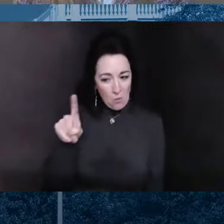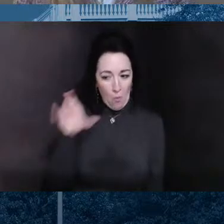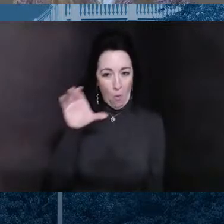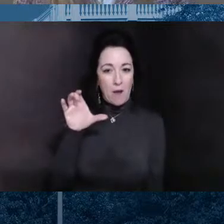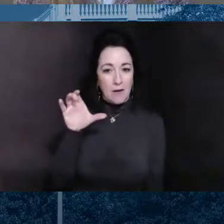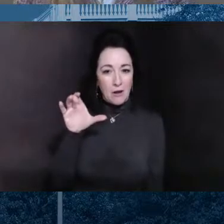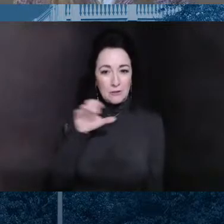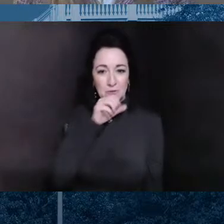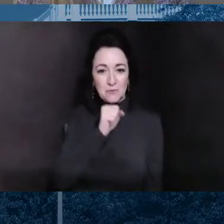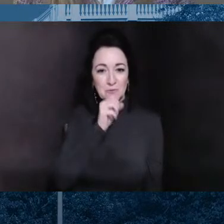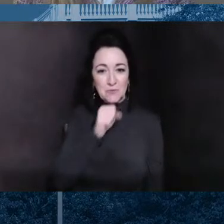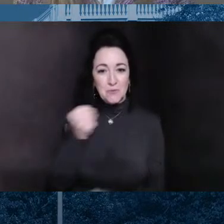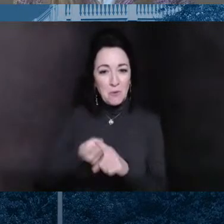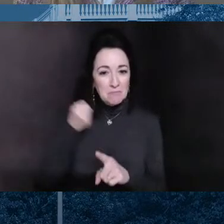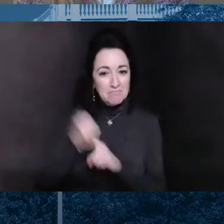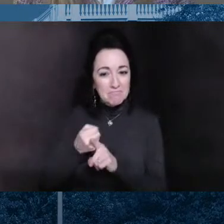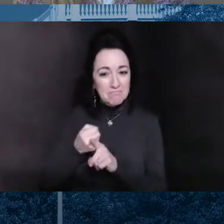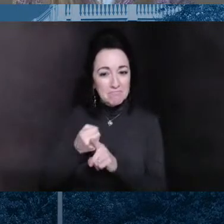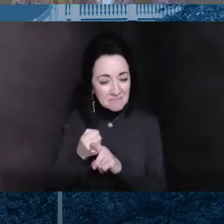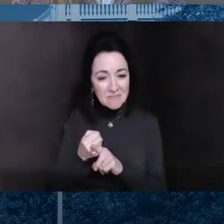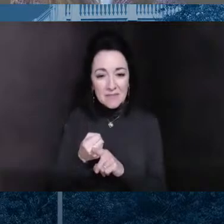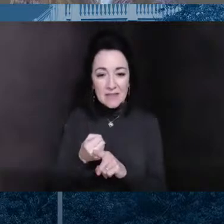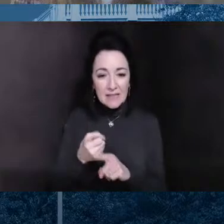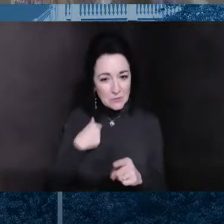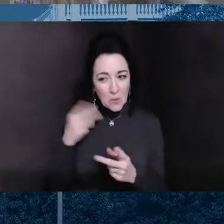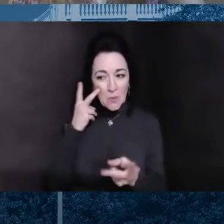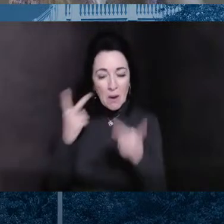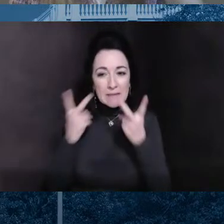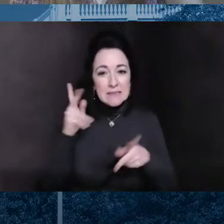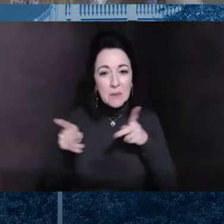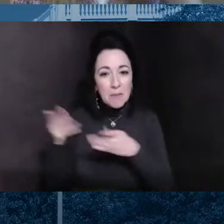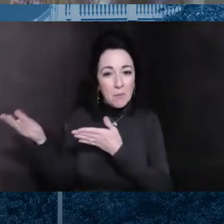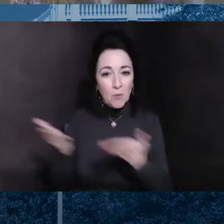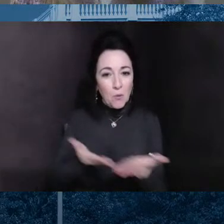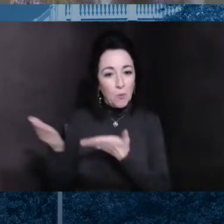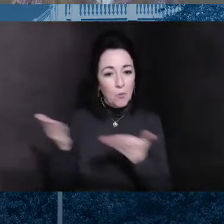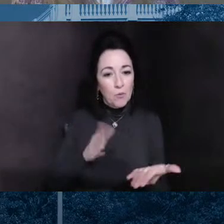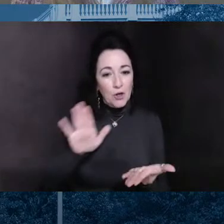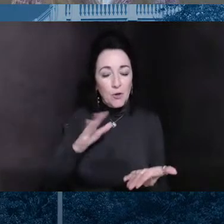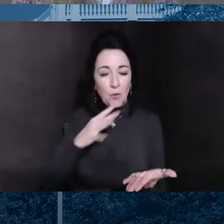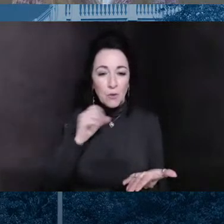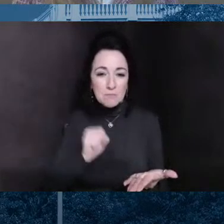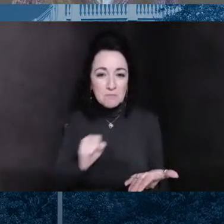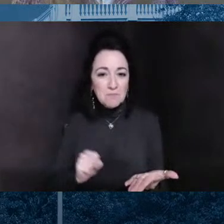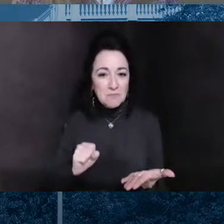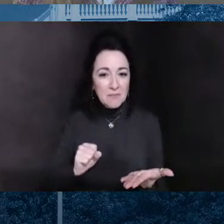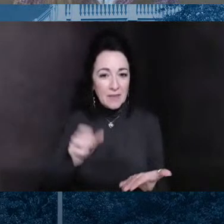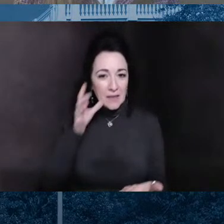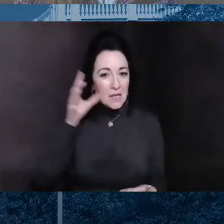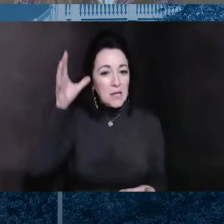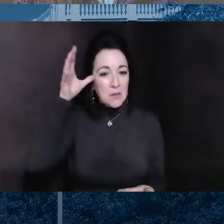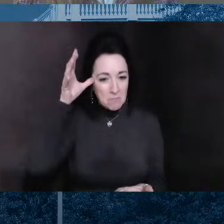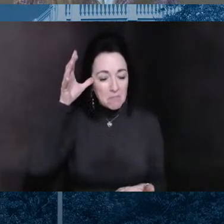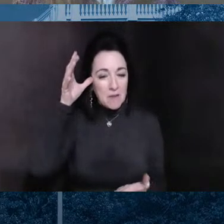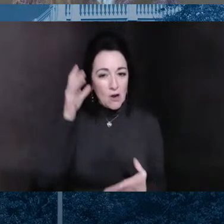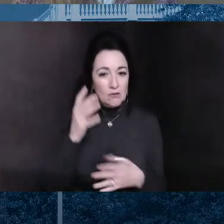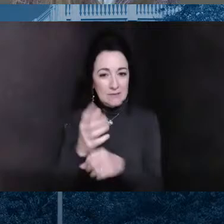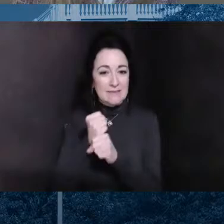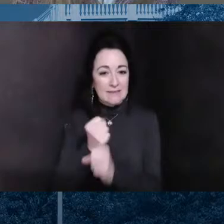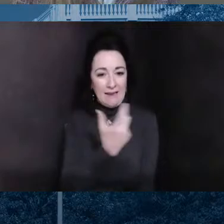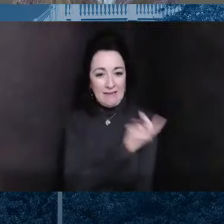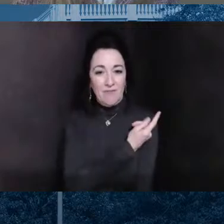adult children bringing their parents, elderly parents in to get life-saving and life-preserving vaccination. So it